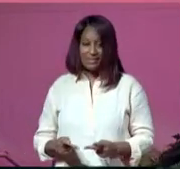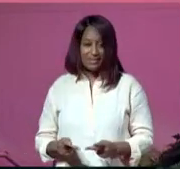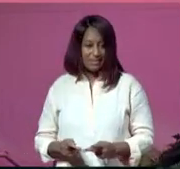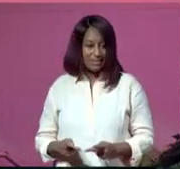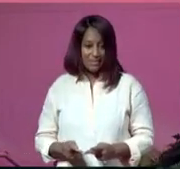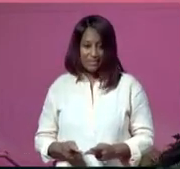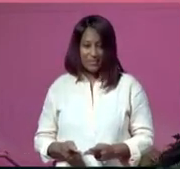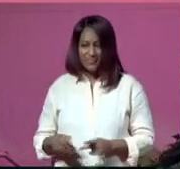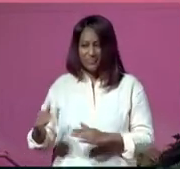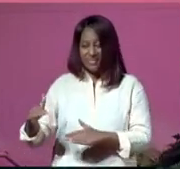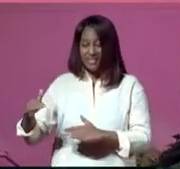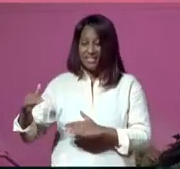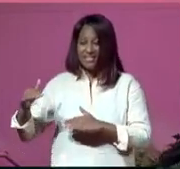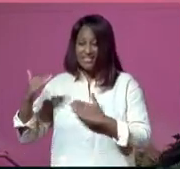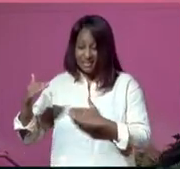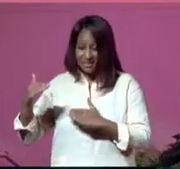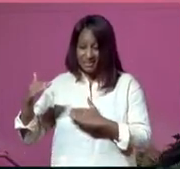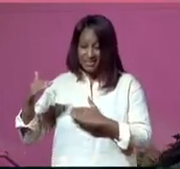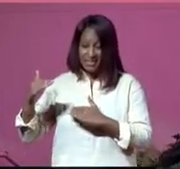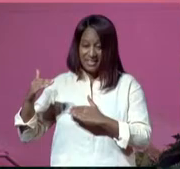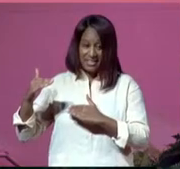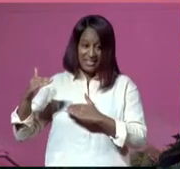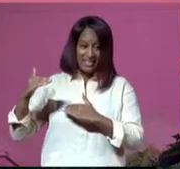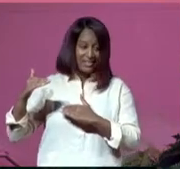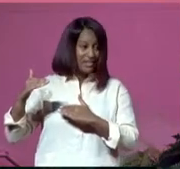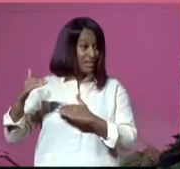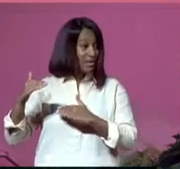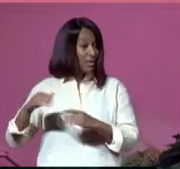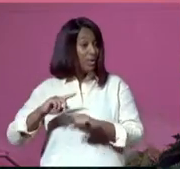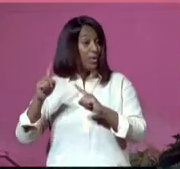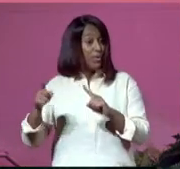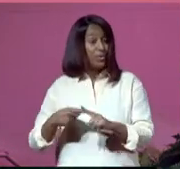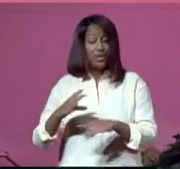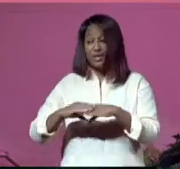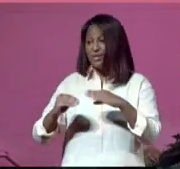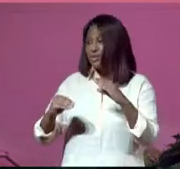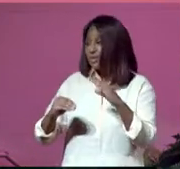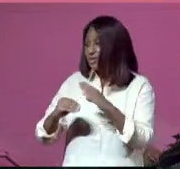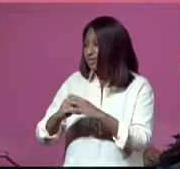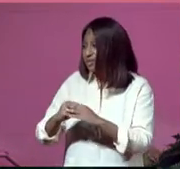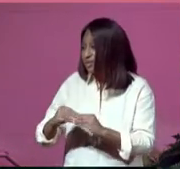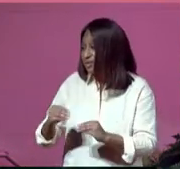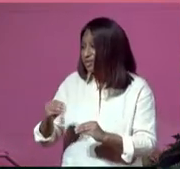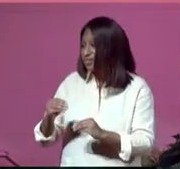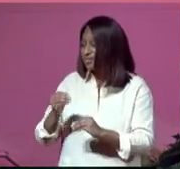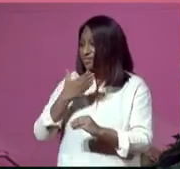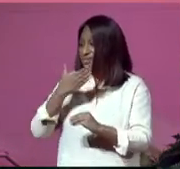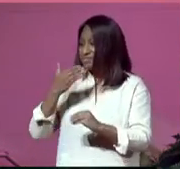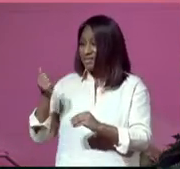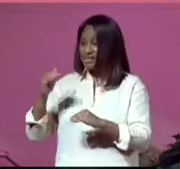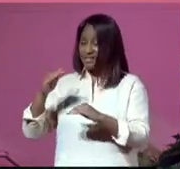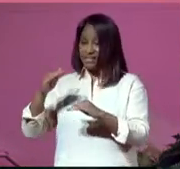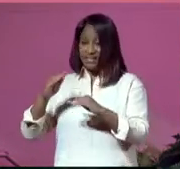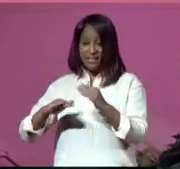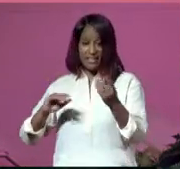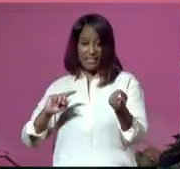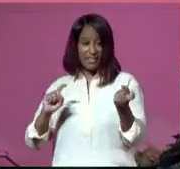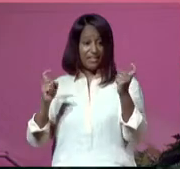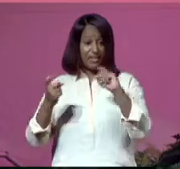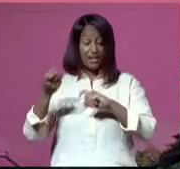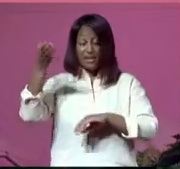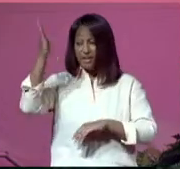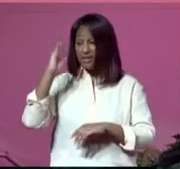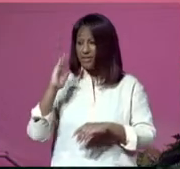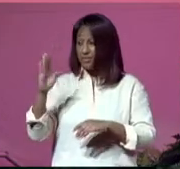have outgrown, watch this, when your comfort is greater than your transition, God will